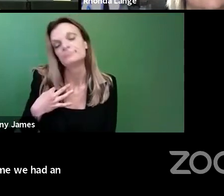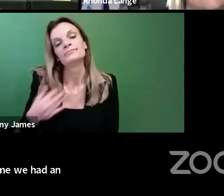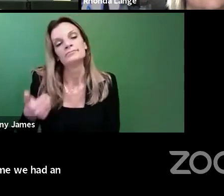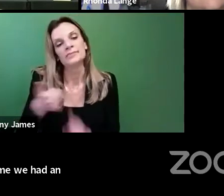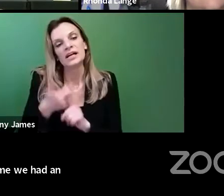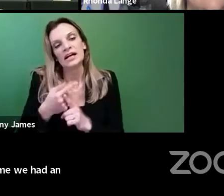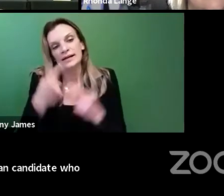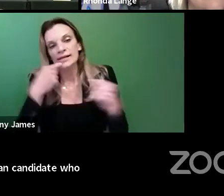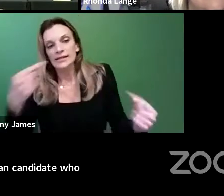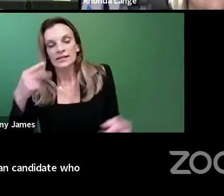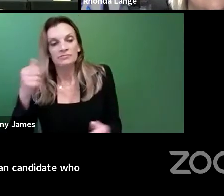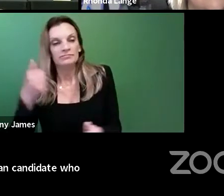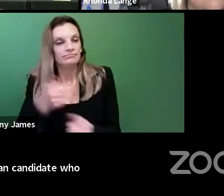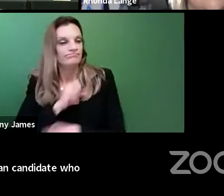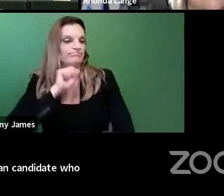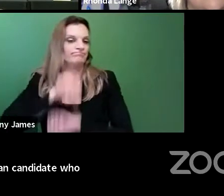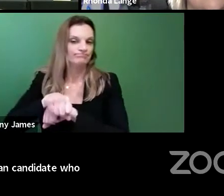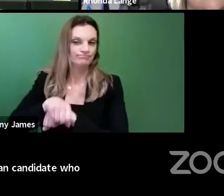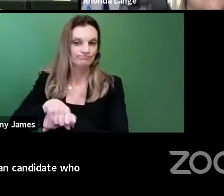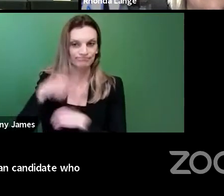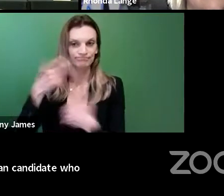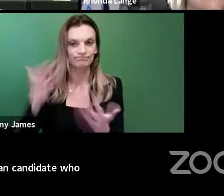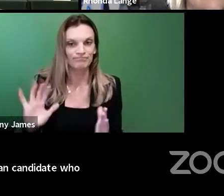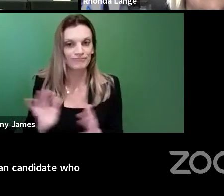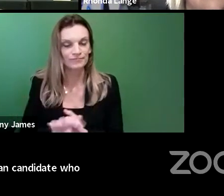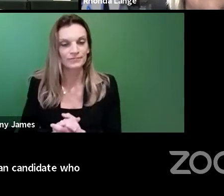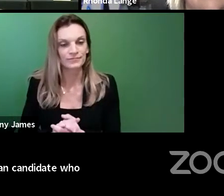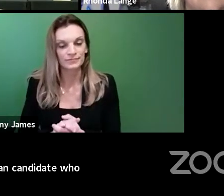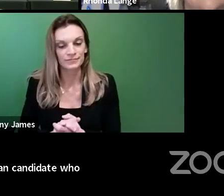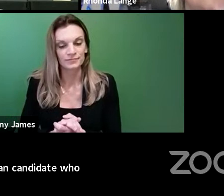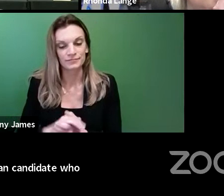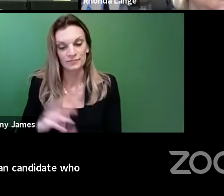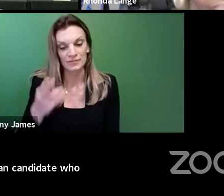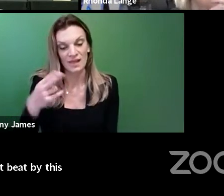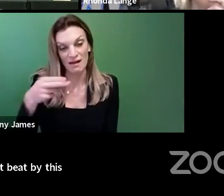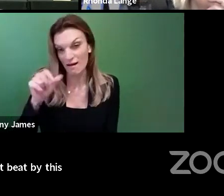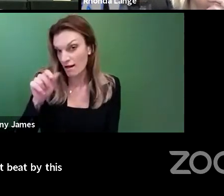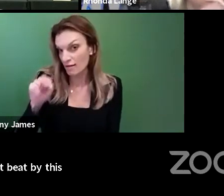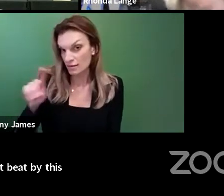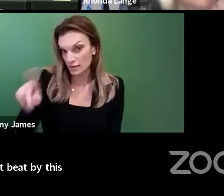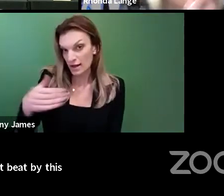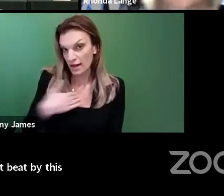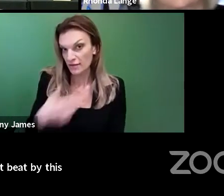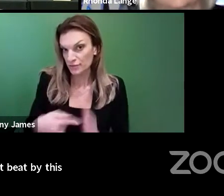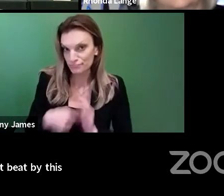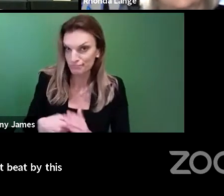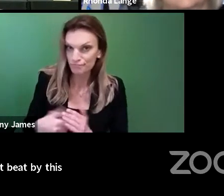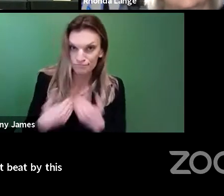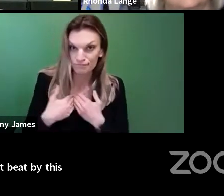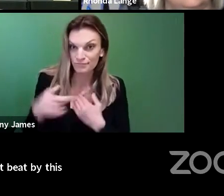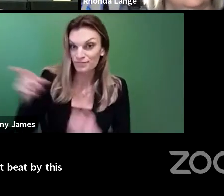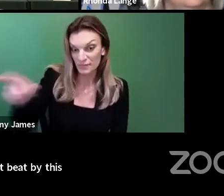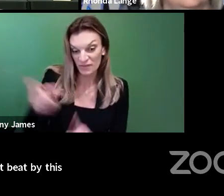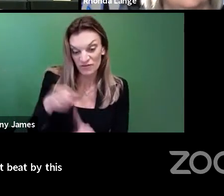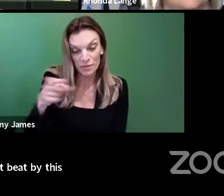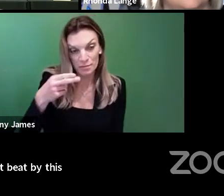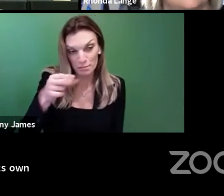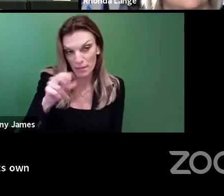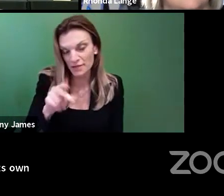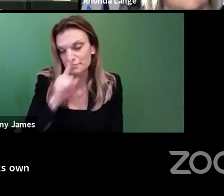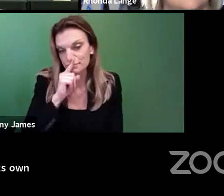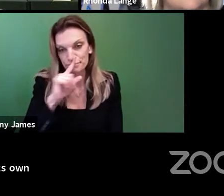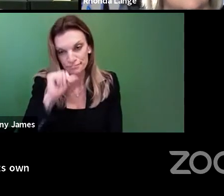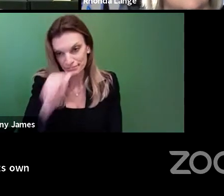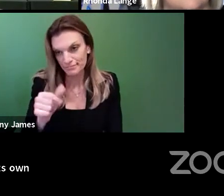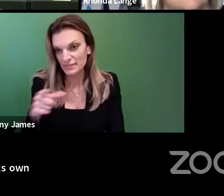recognition got beat by this guy. Holland has its own representative. This guy's not from Holland. He's from the other side of